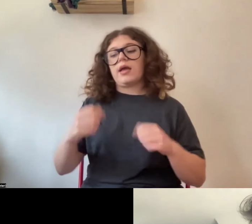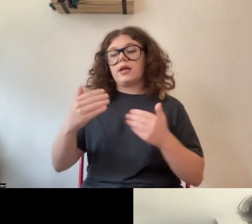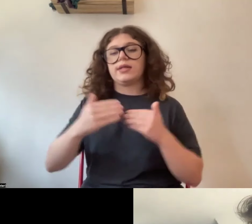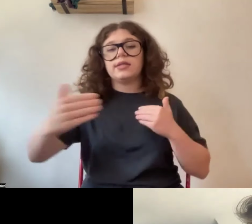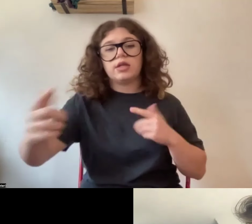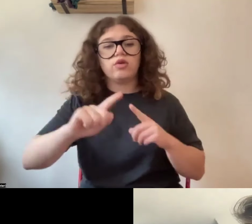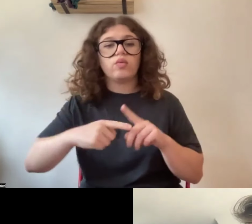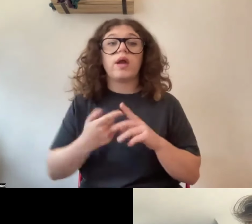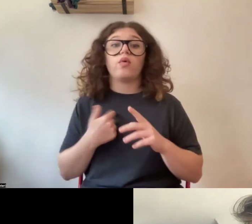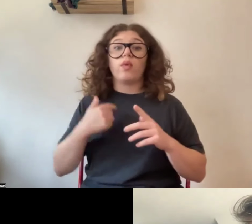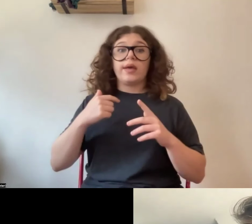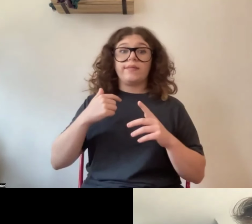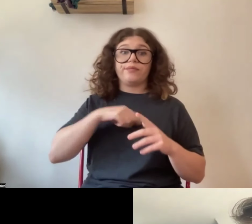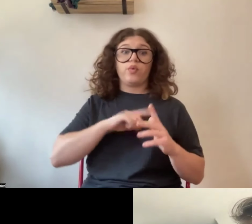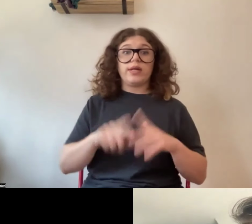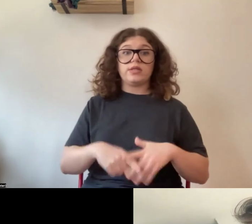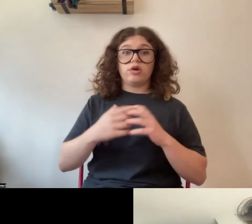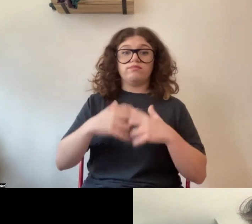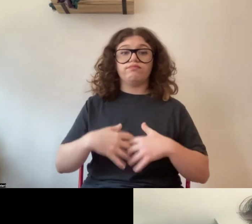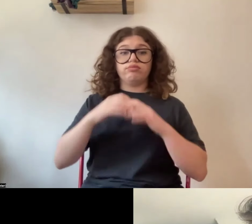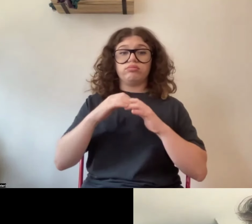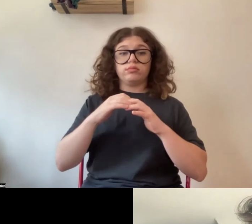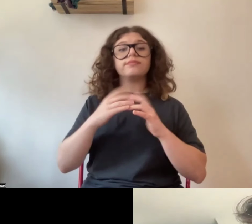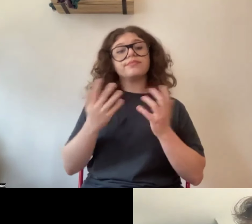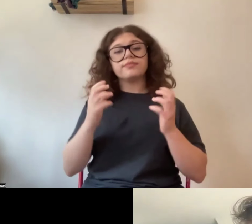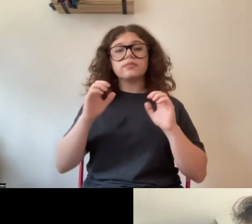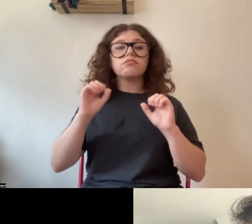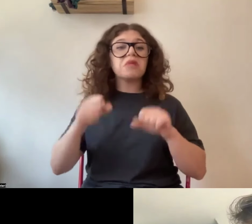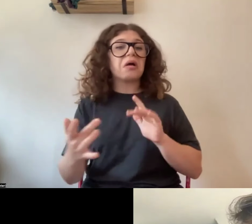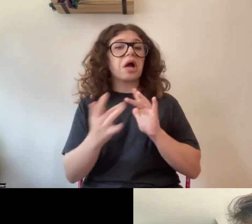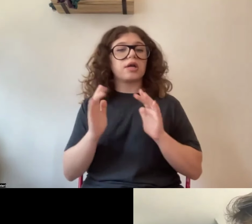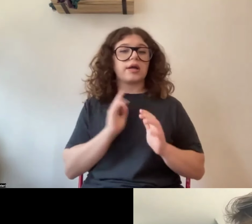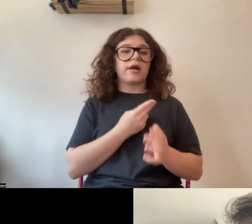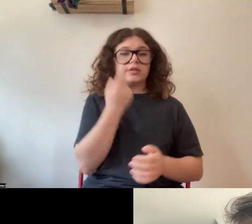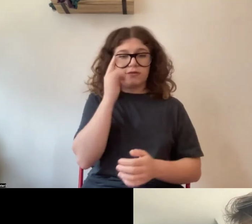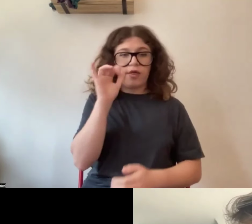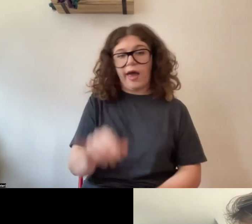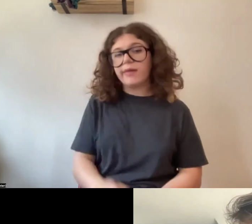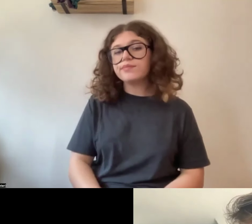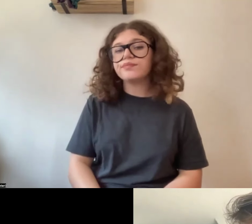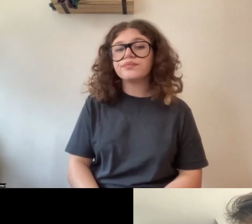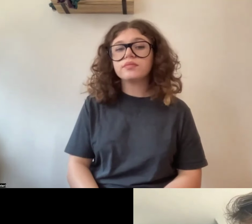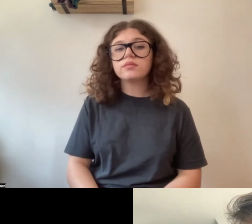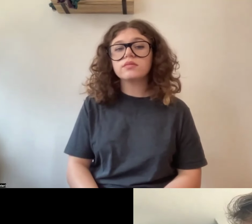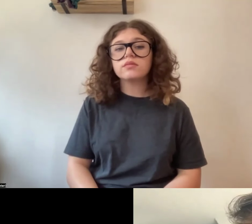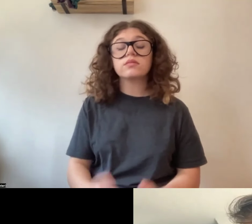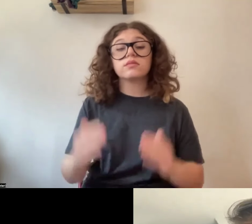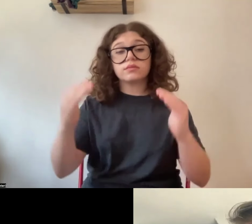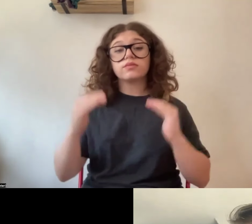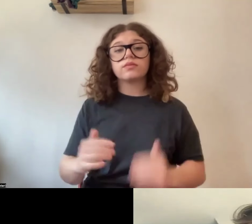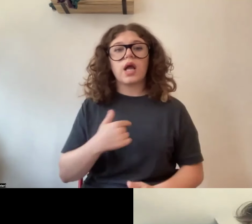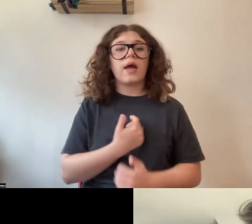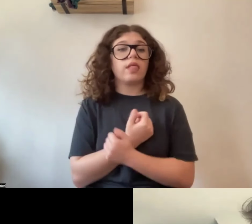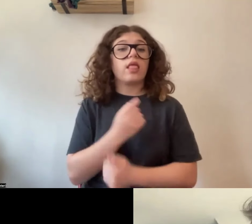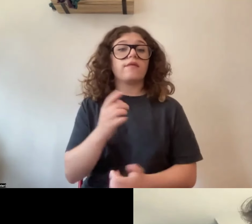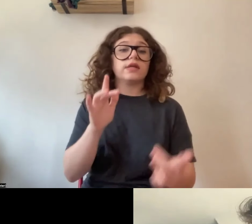can definitely reach out to us for. I see another question here. I would love to connect with you